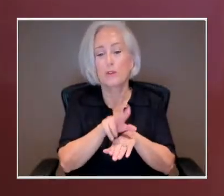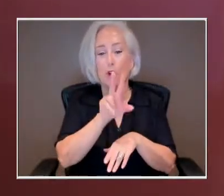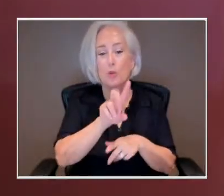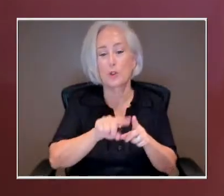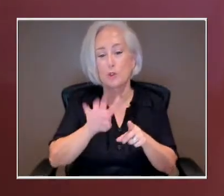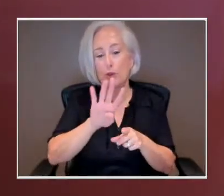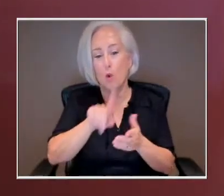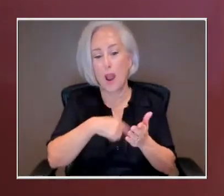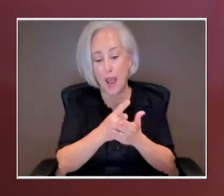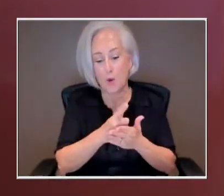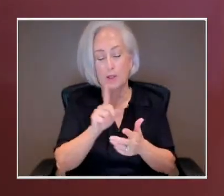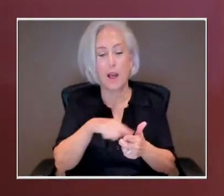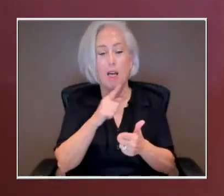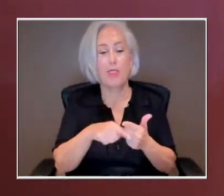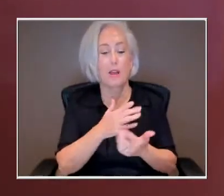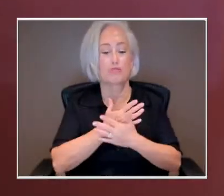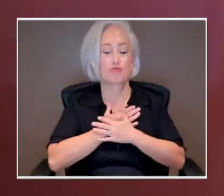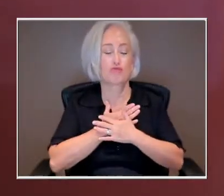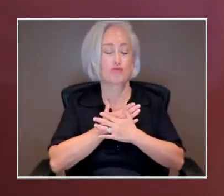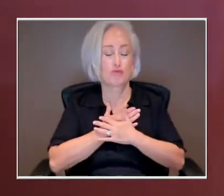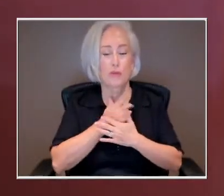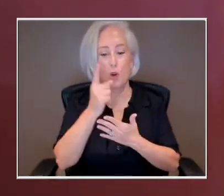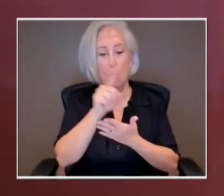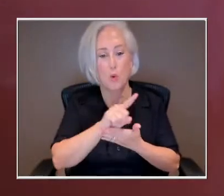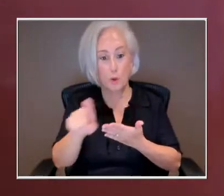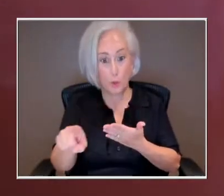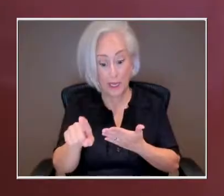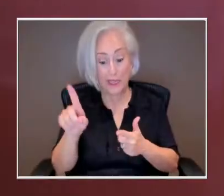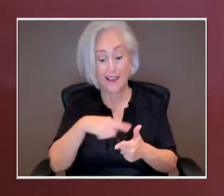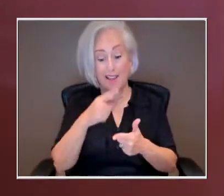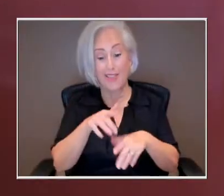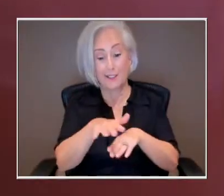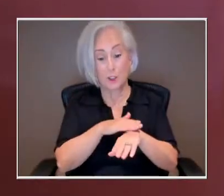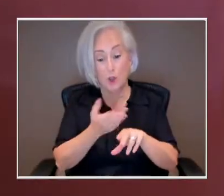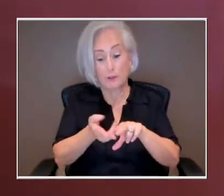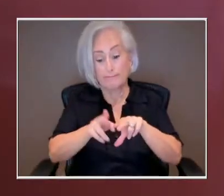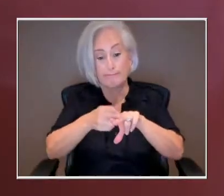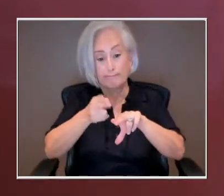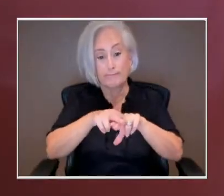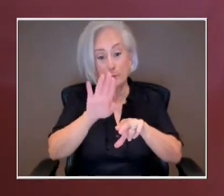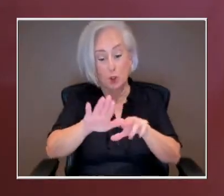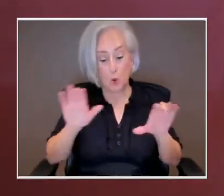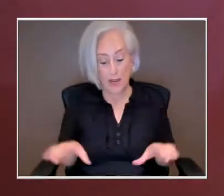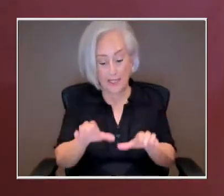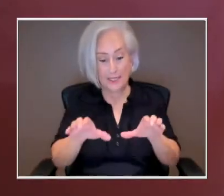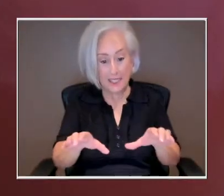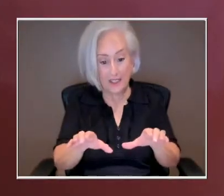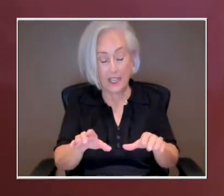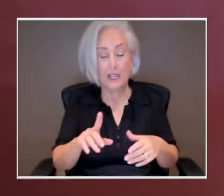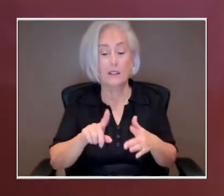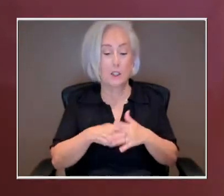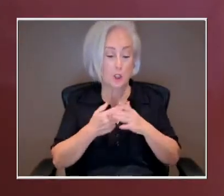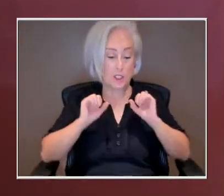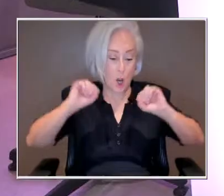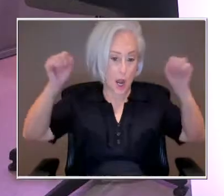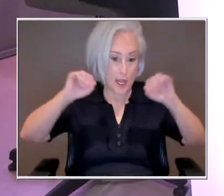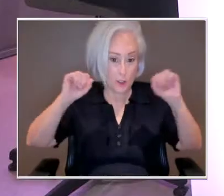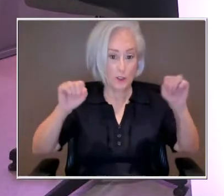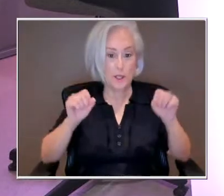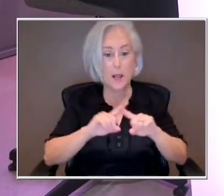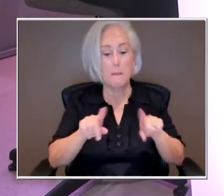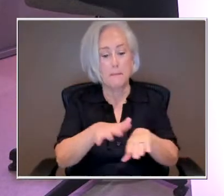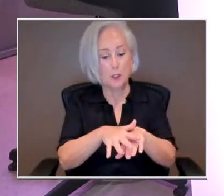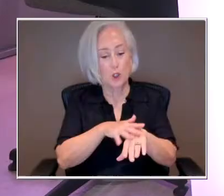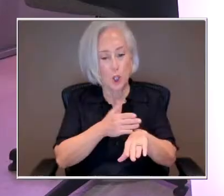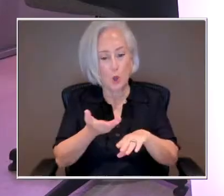then after that, just go back to slowly increasing your activity. And if you're exercising, then go back to exercising, but just slowly ramp it up.